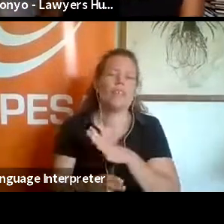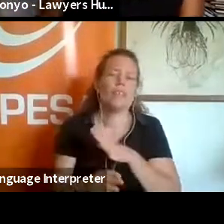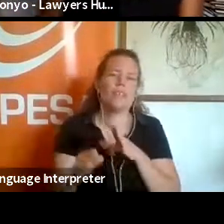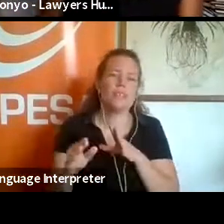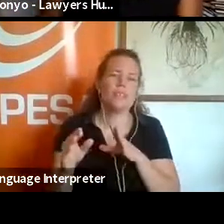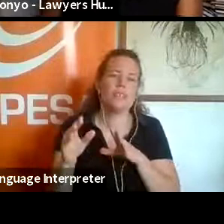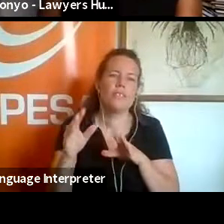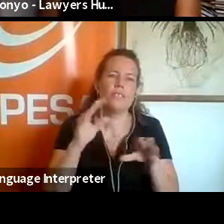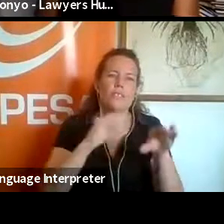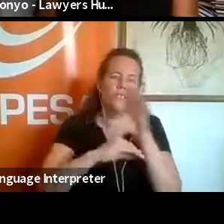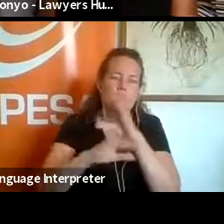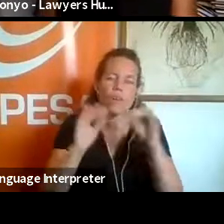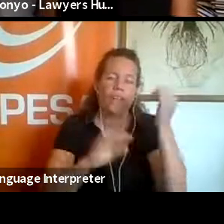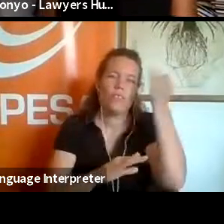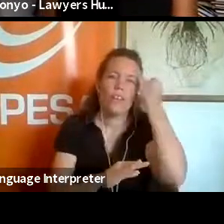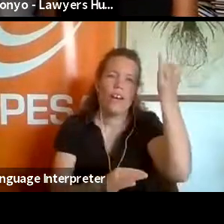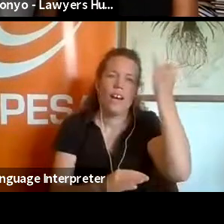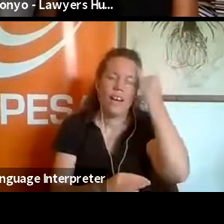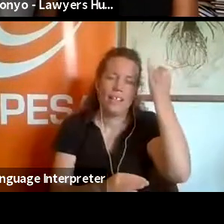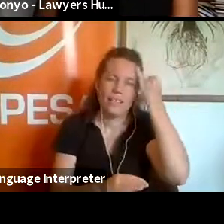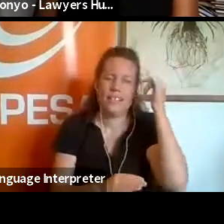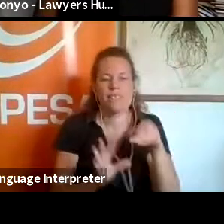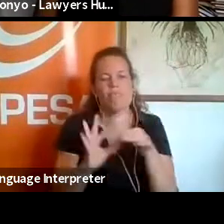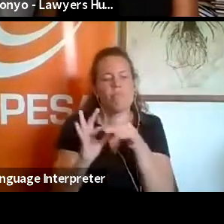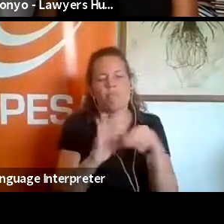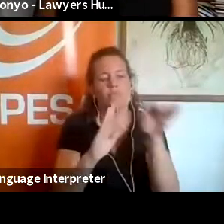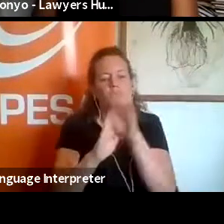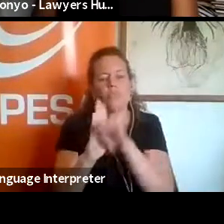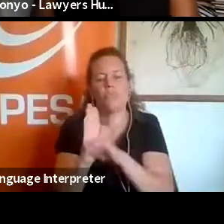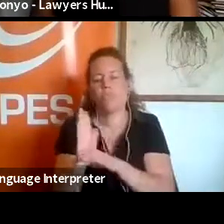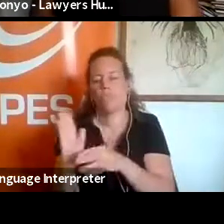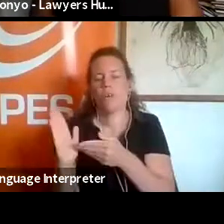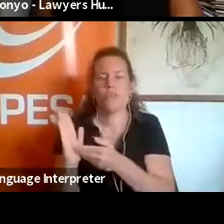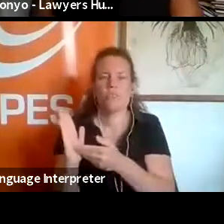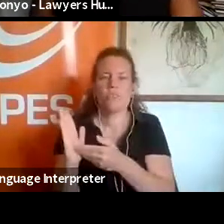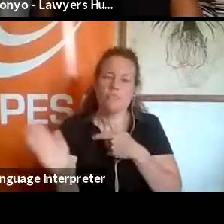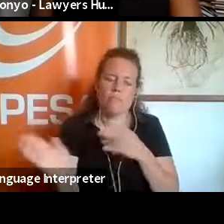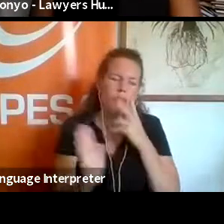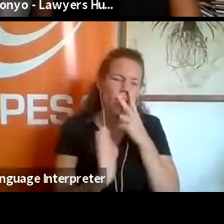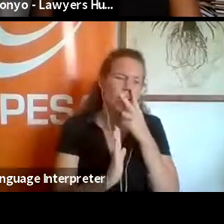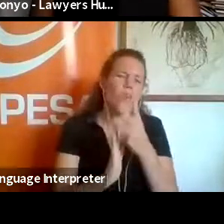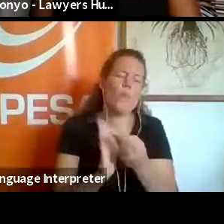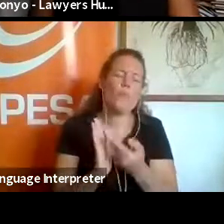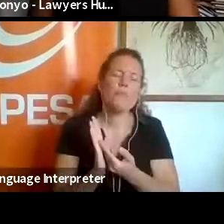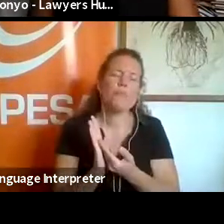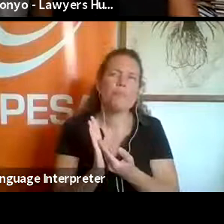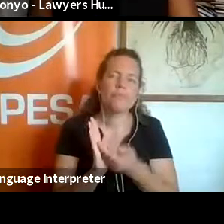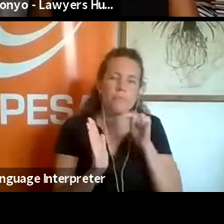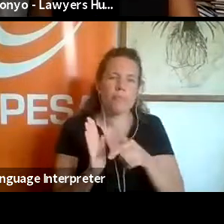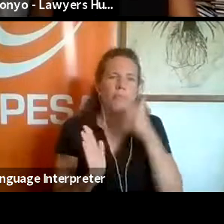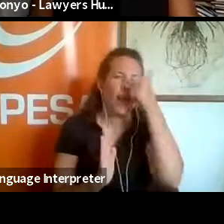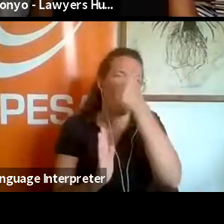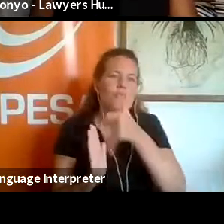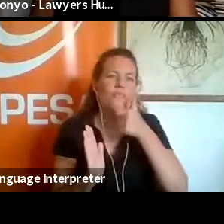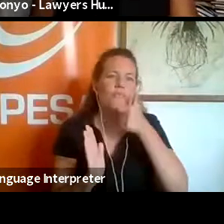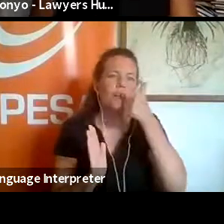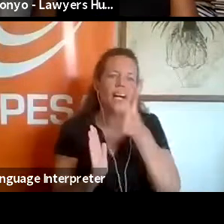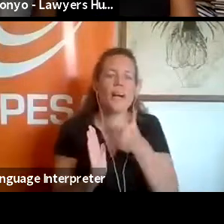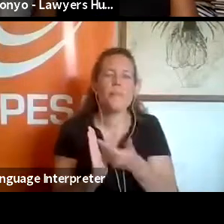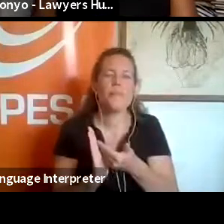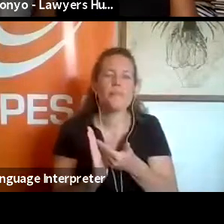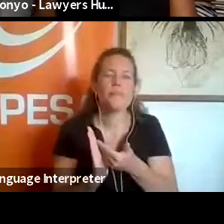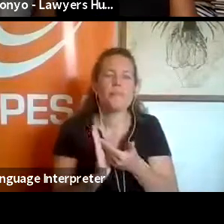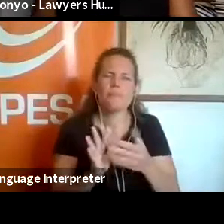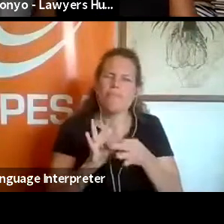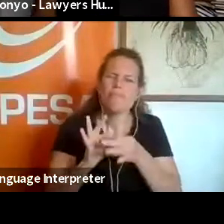on ideas with respect to principles, to these principles, is that in Africa, the context